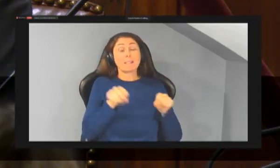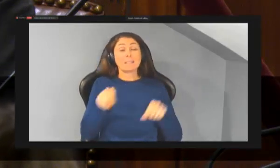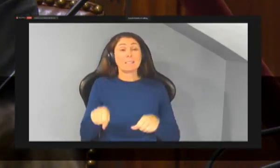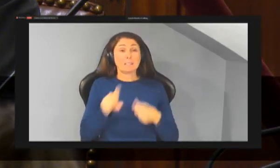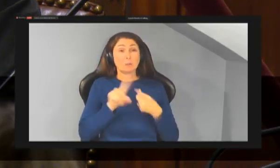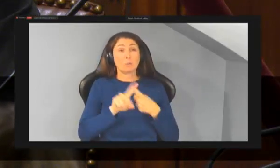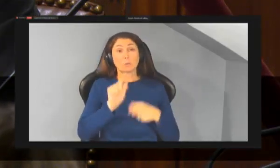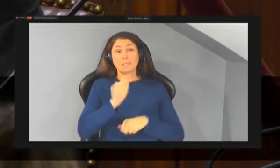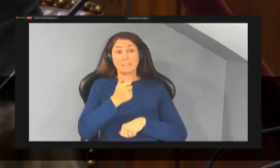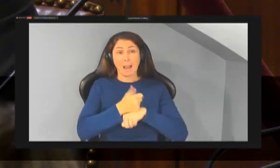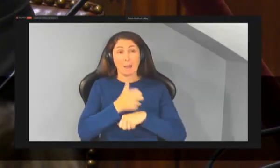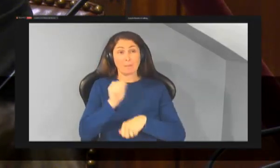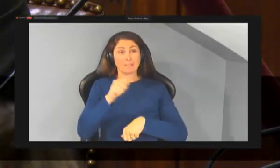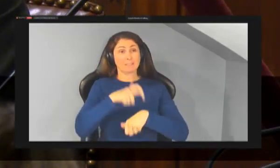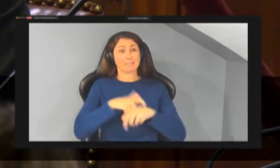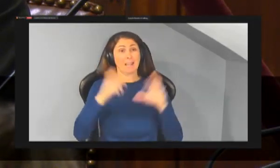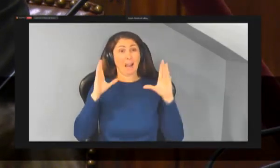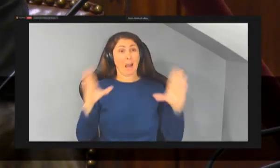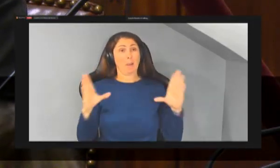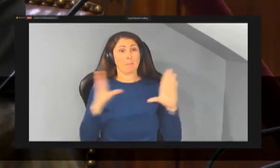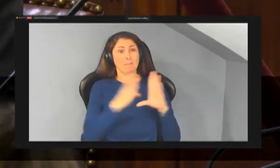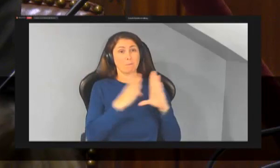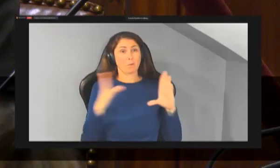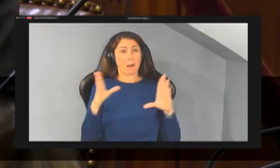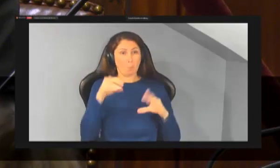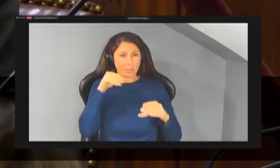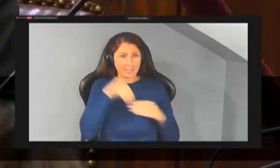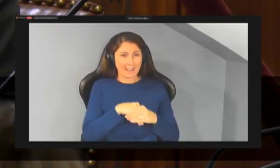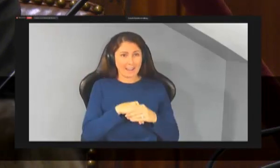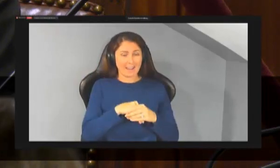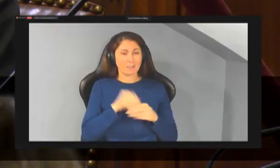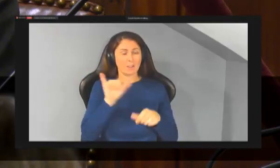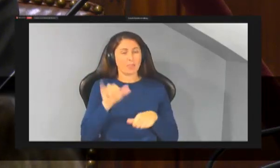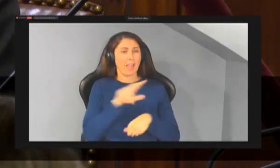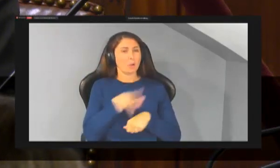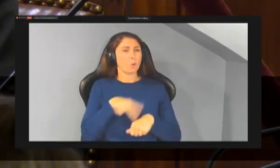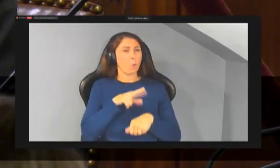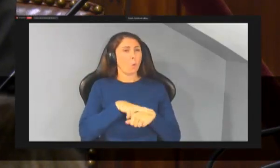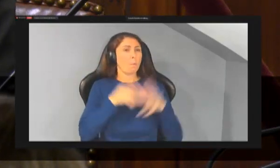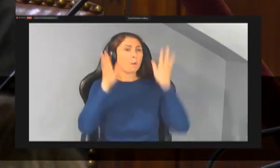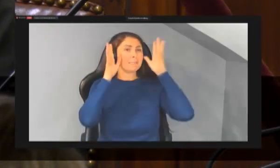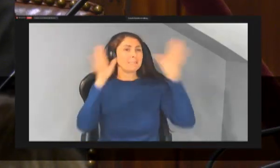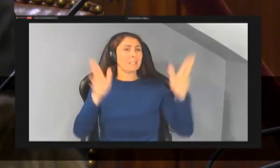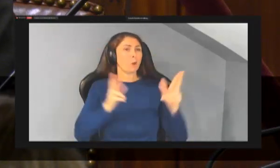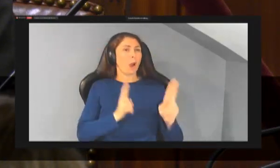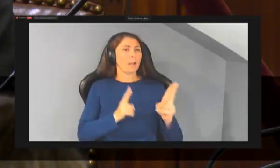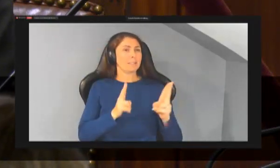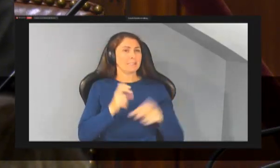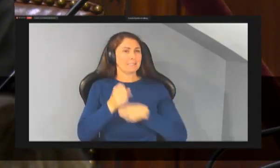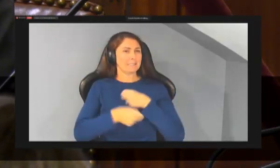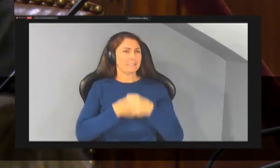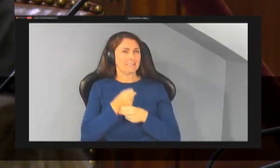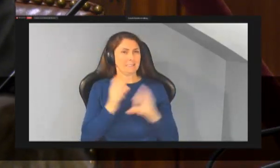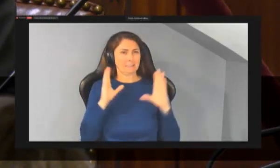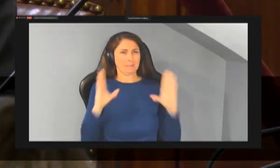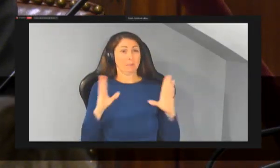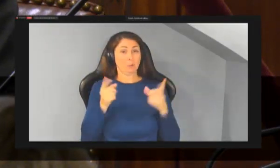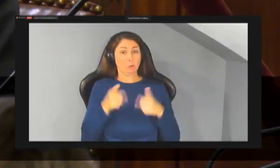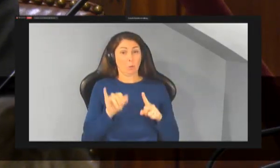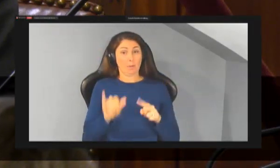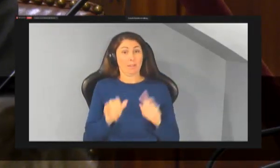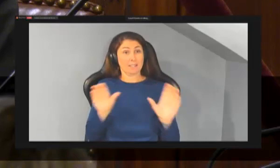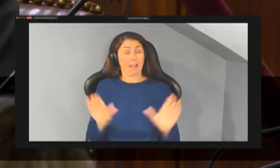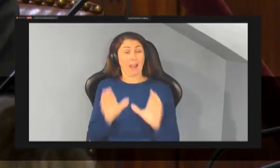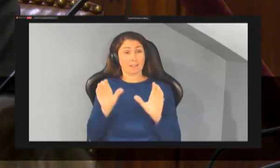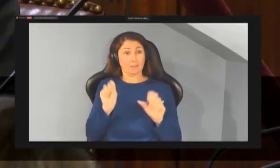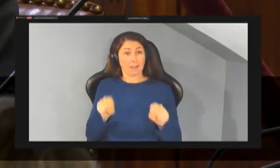a time frame within the normal deer hunting season during which these activities can be conducted, and